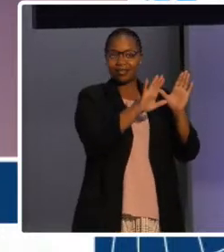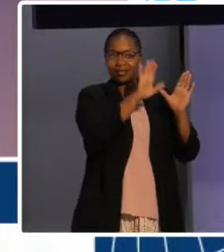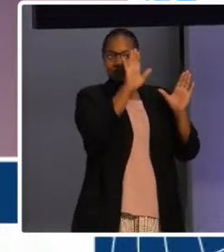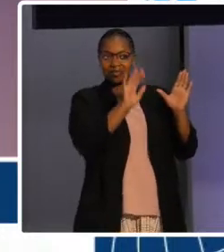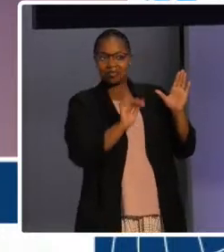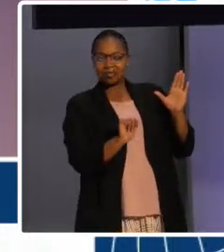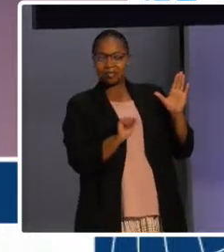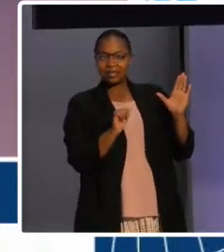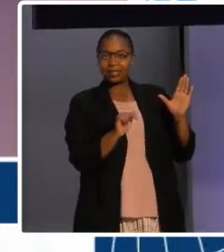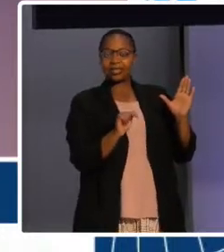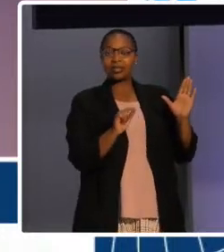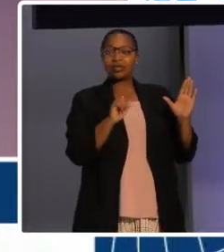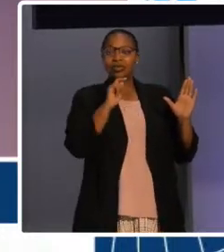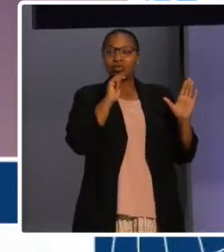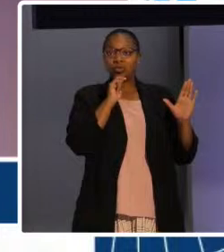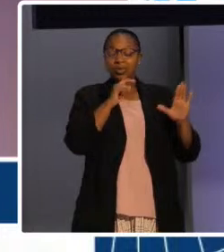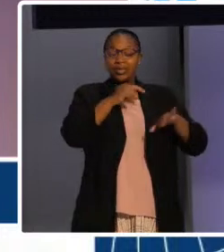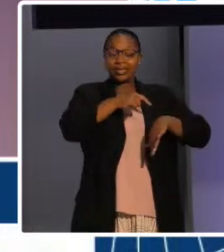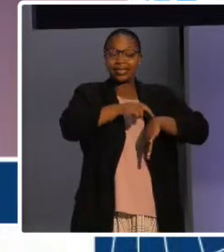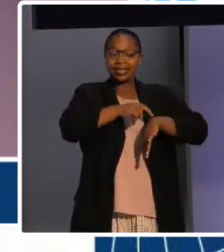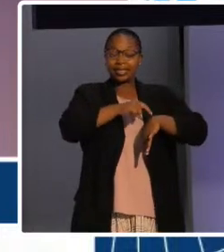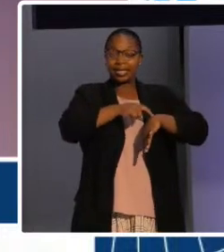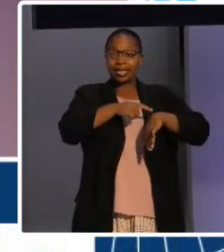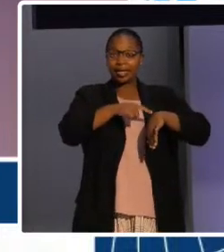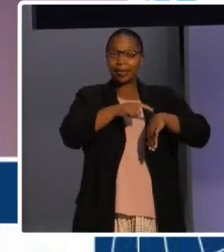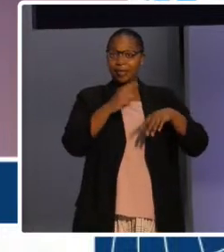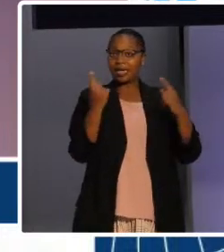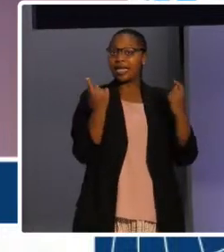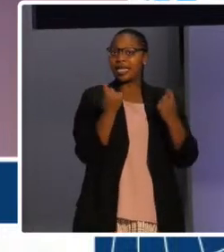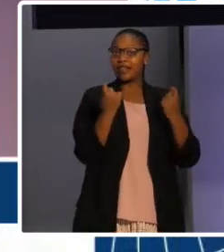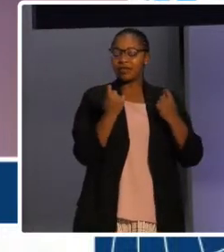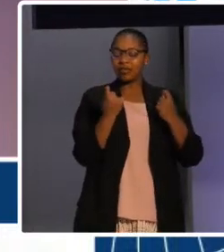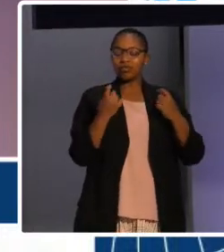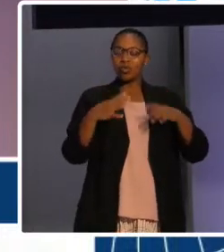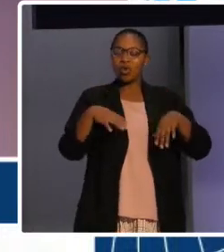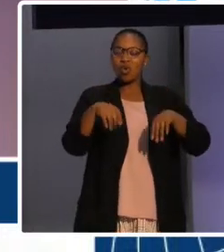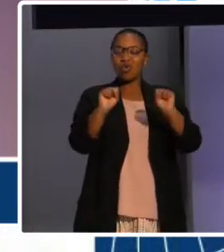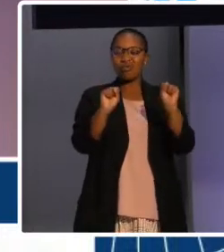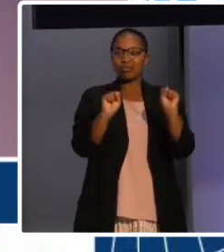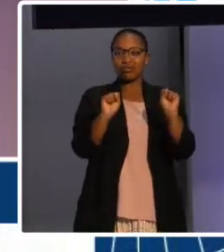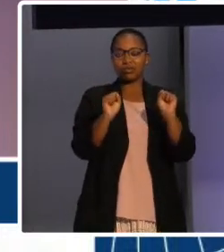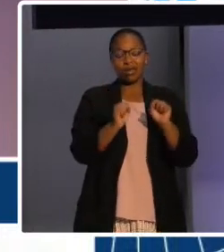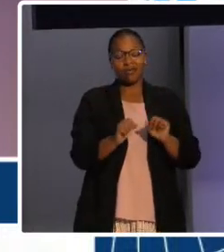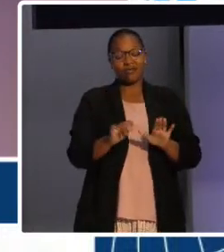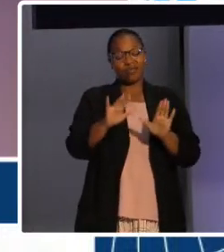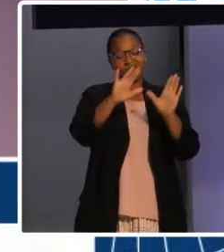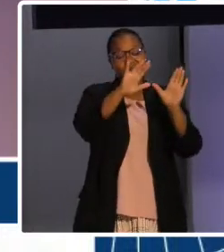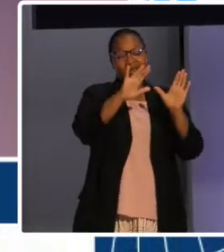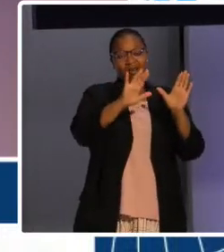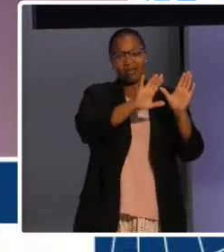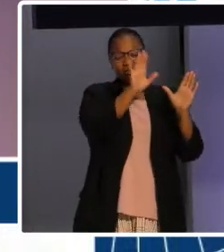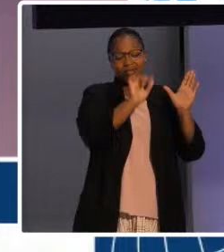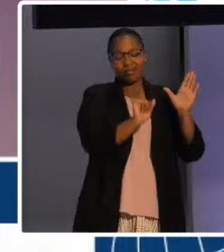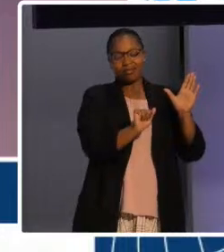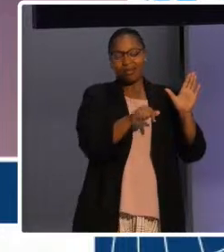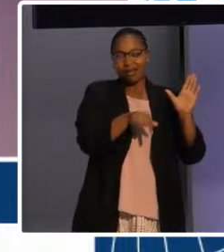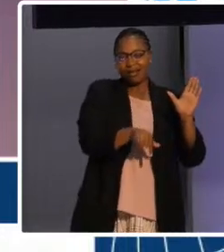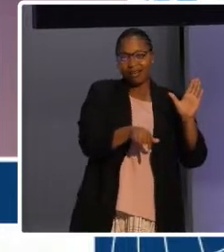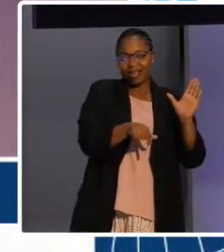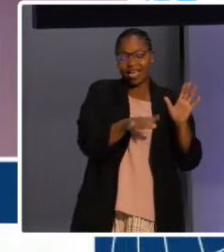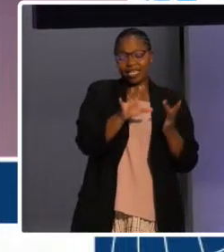The timing for the hosting of this event on the African soil and the